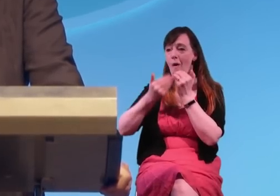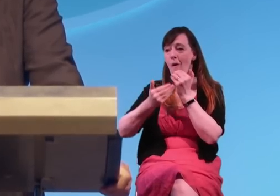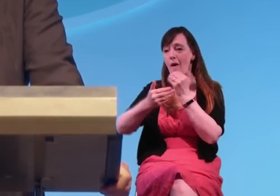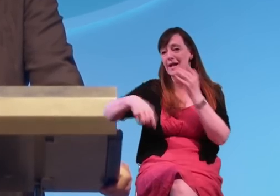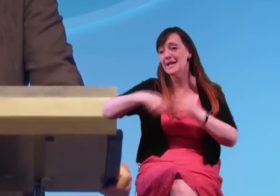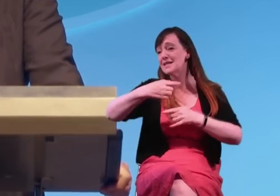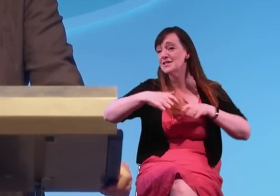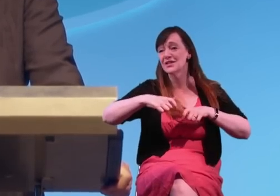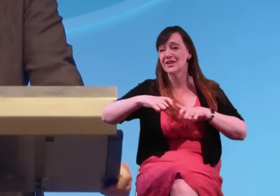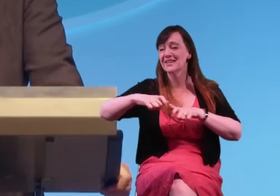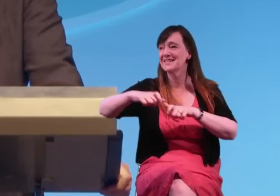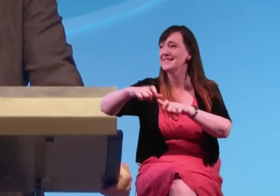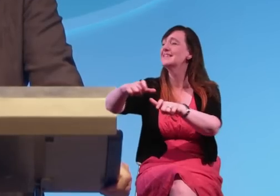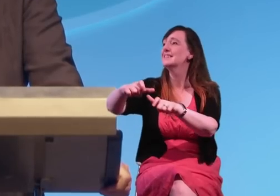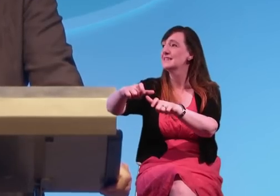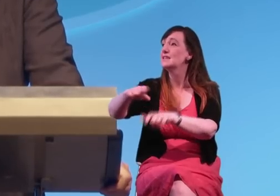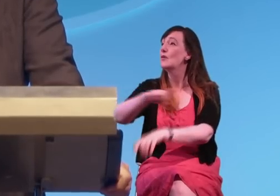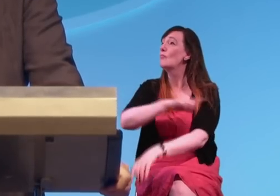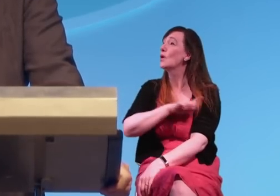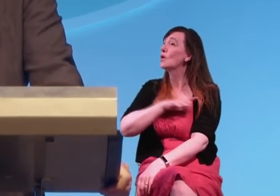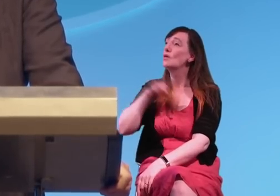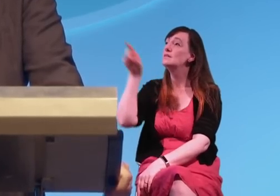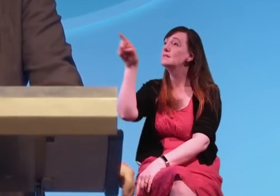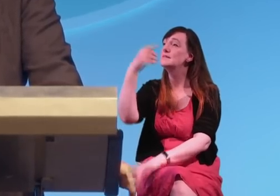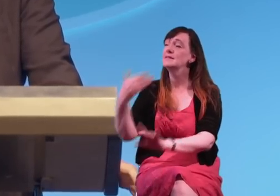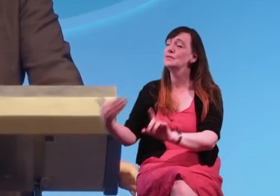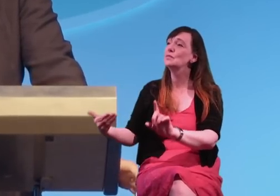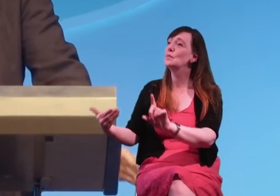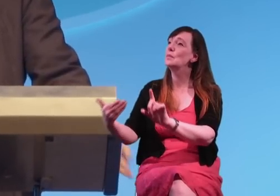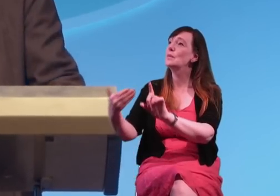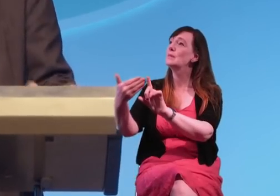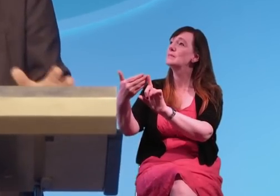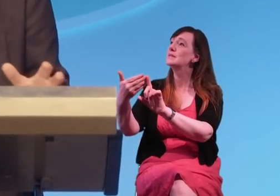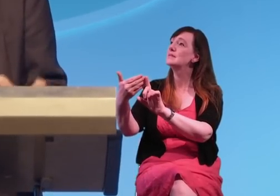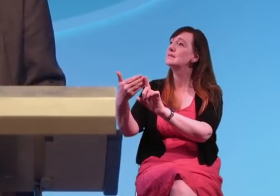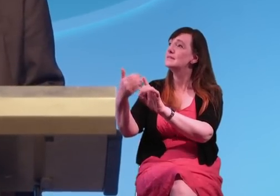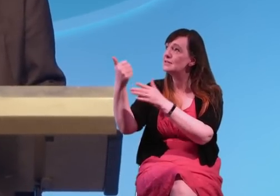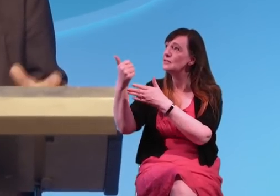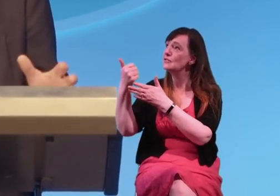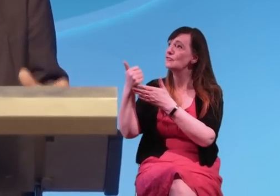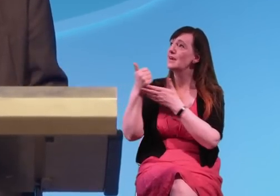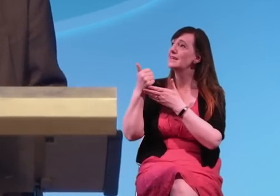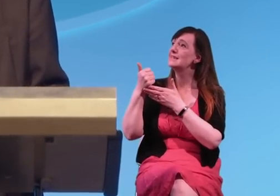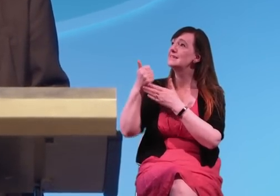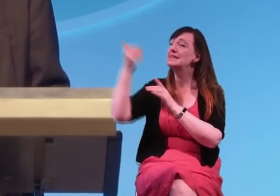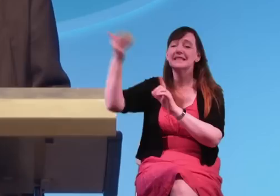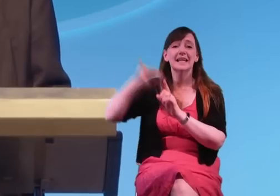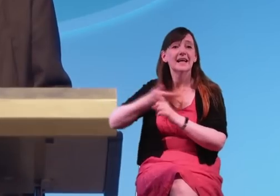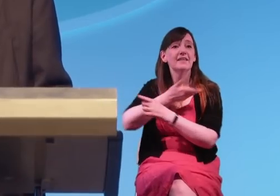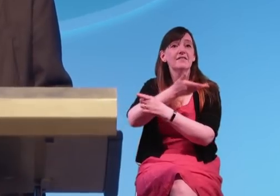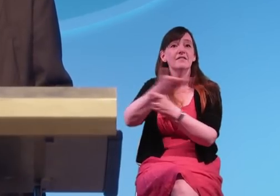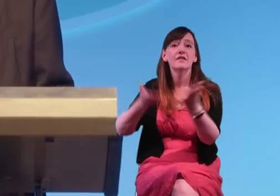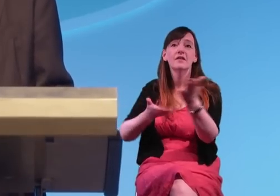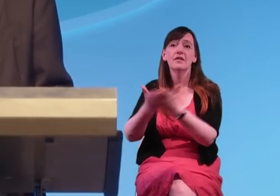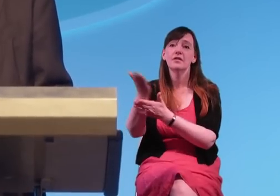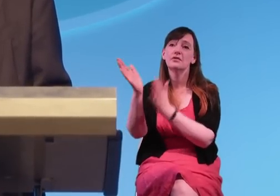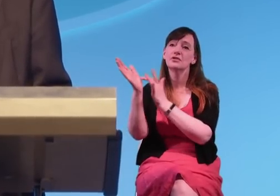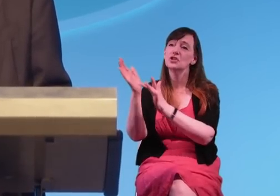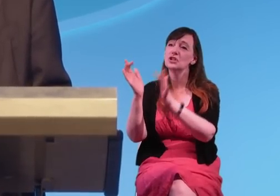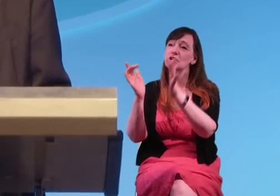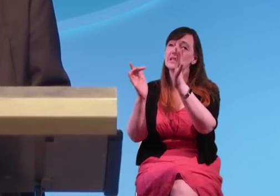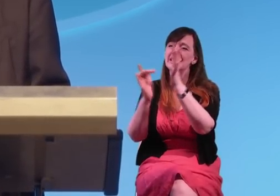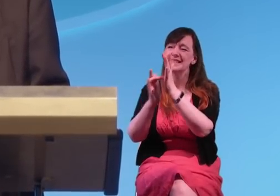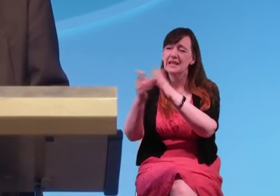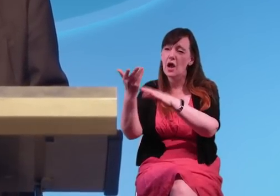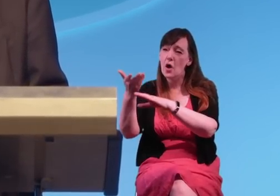According or because of his own purpose and grace, which he gave us in Christ Jesus